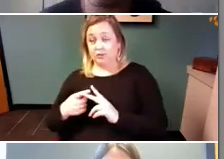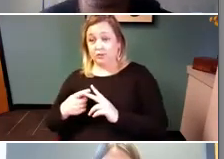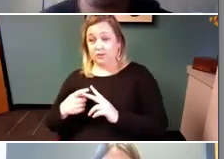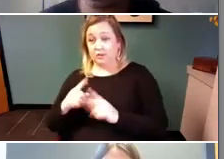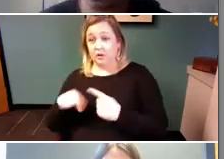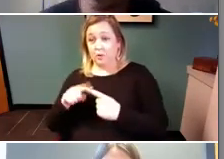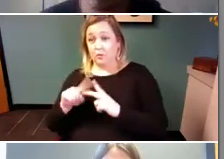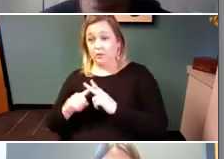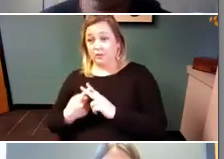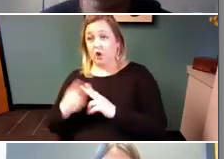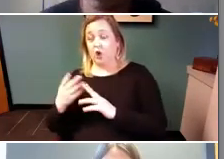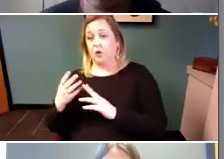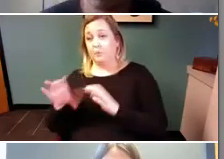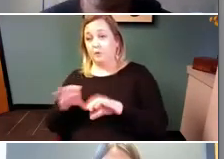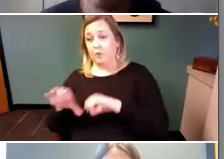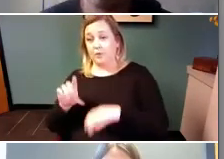sink.